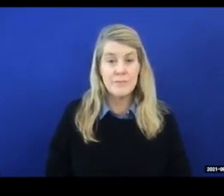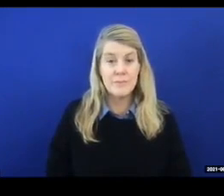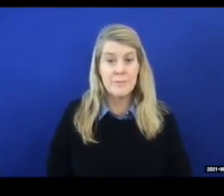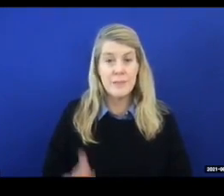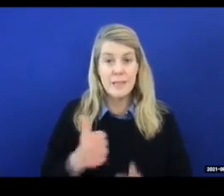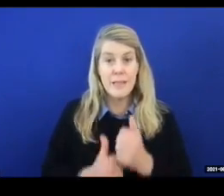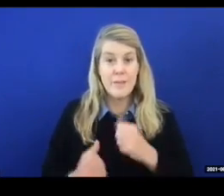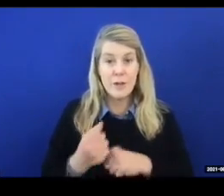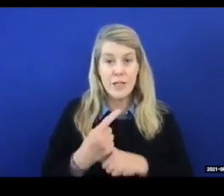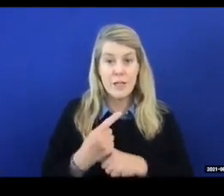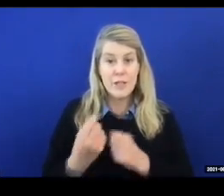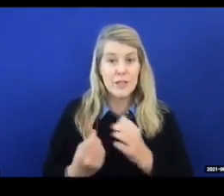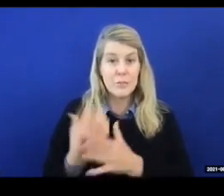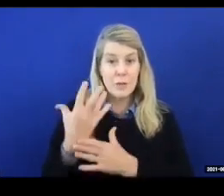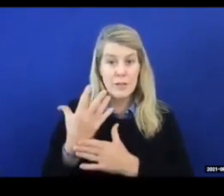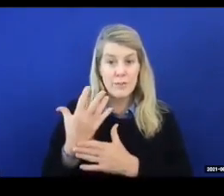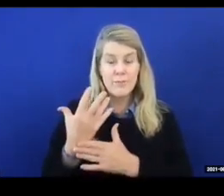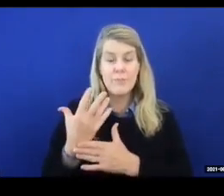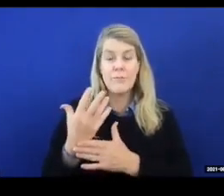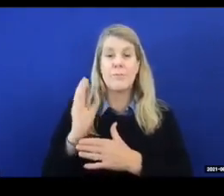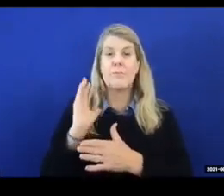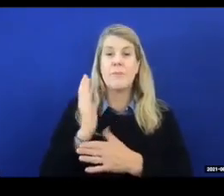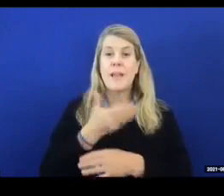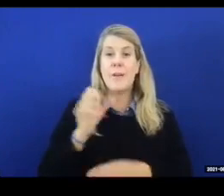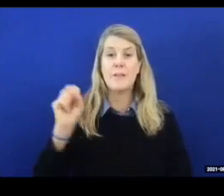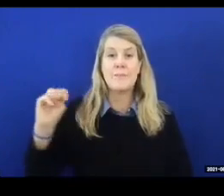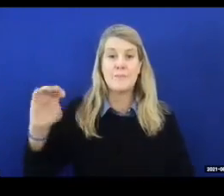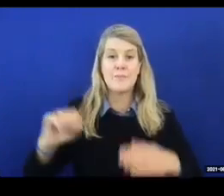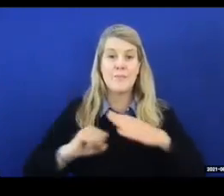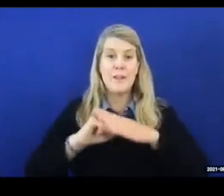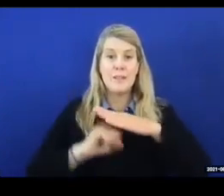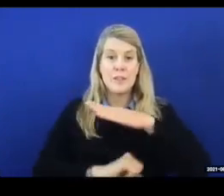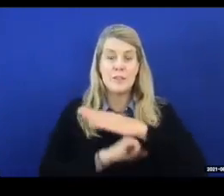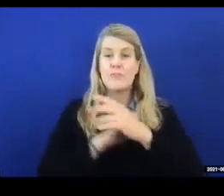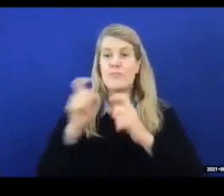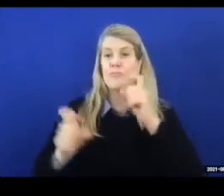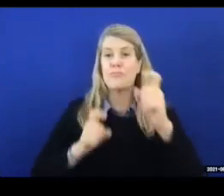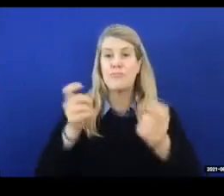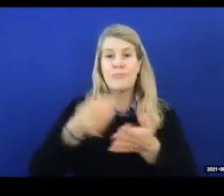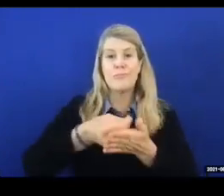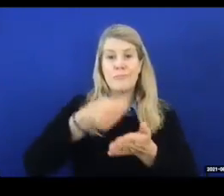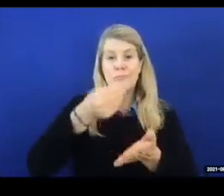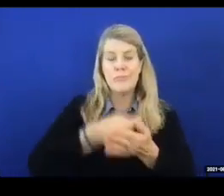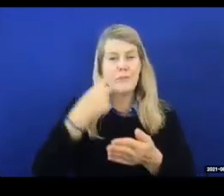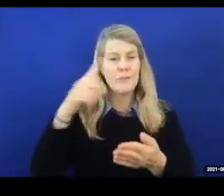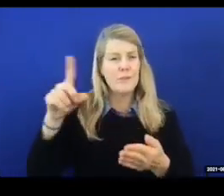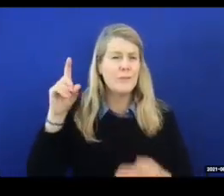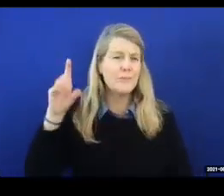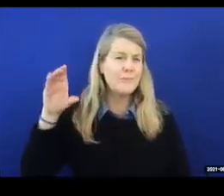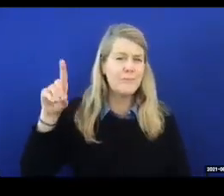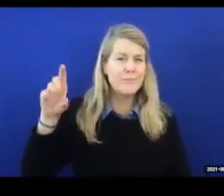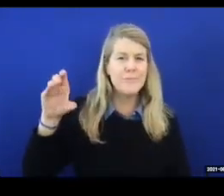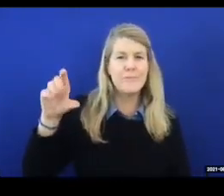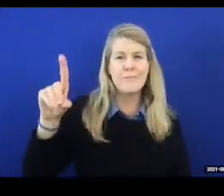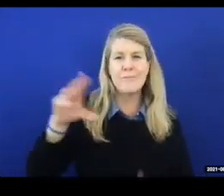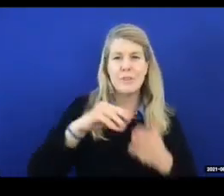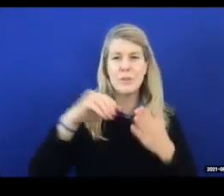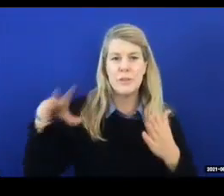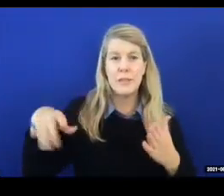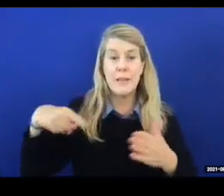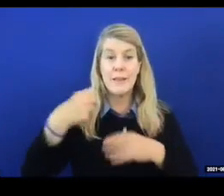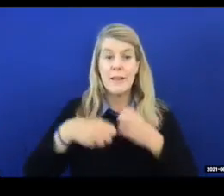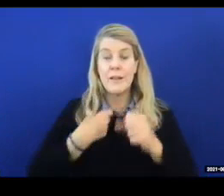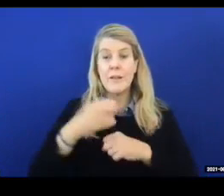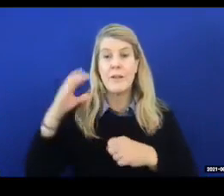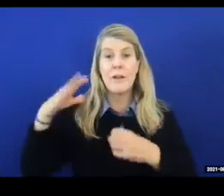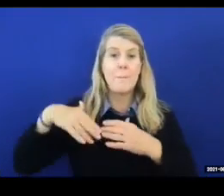Each spring, the Santa Monica College Foundation awards scholarships to hundreds of students. This